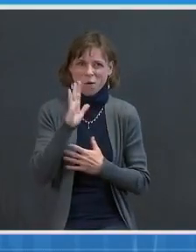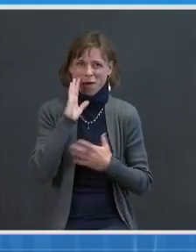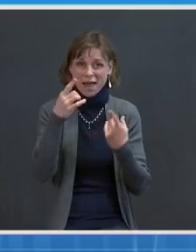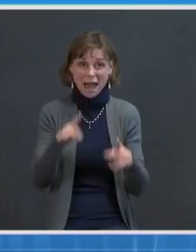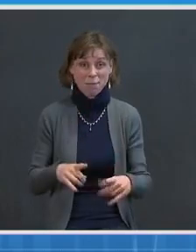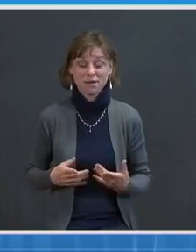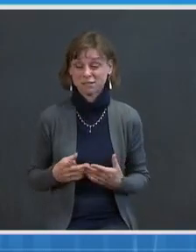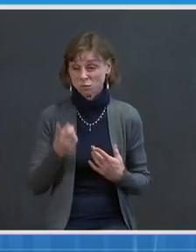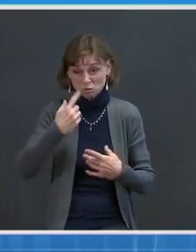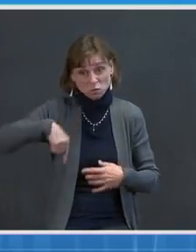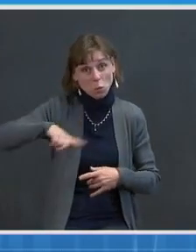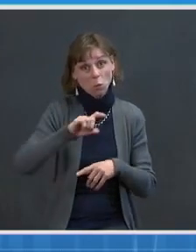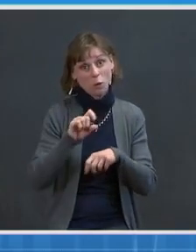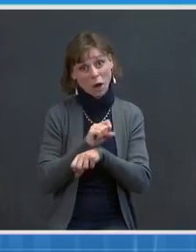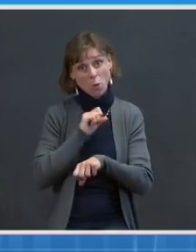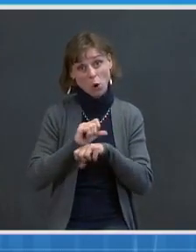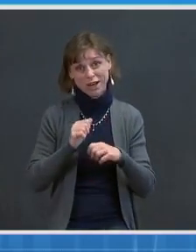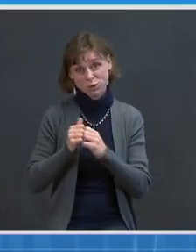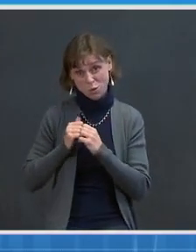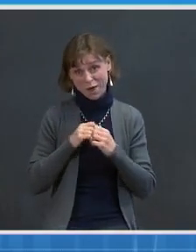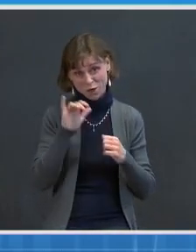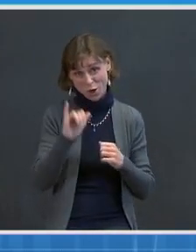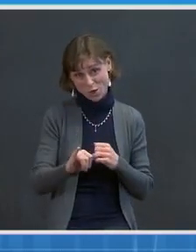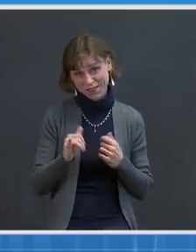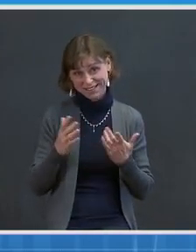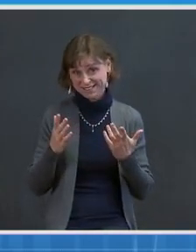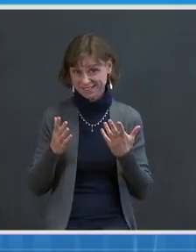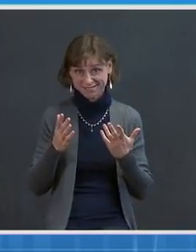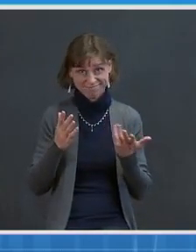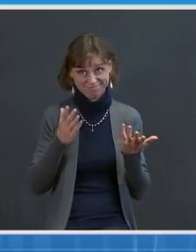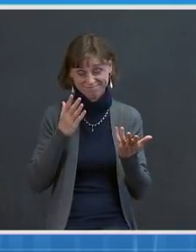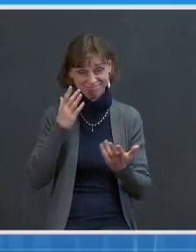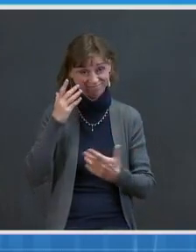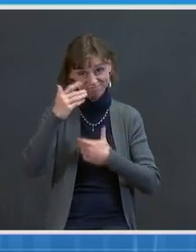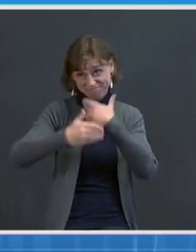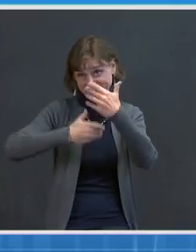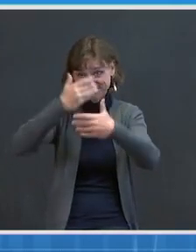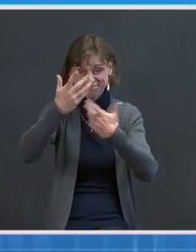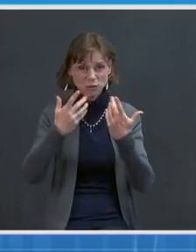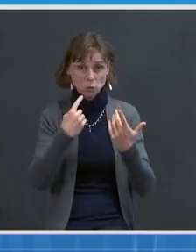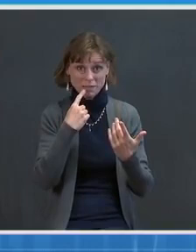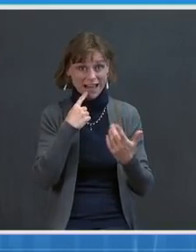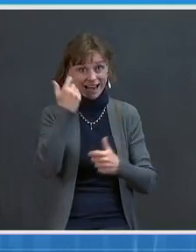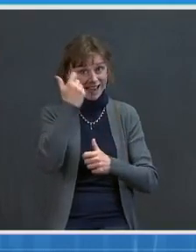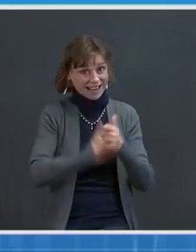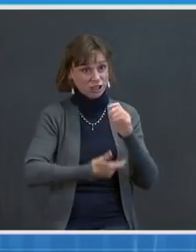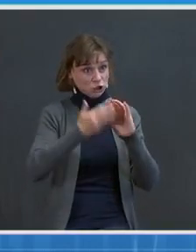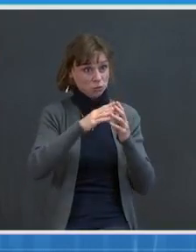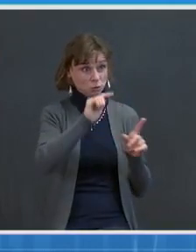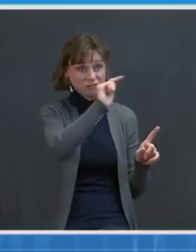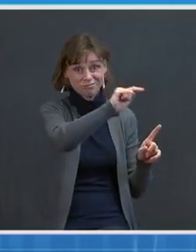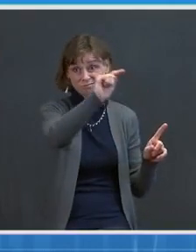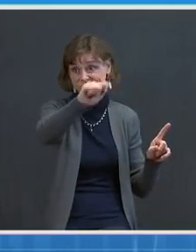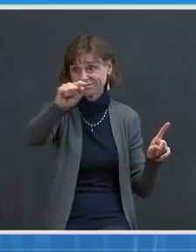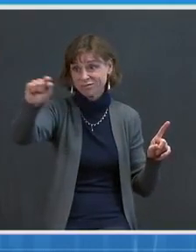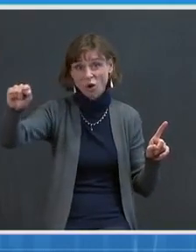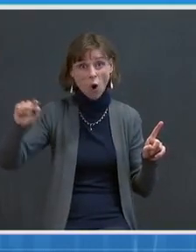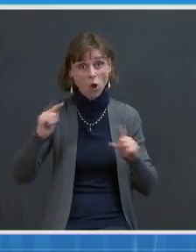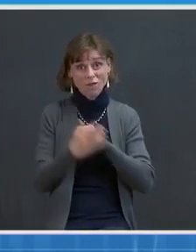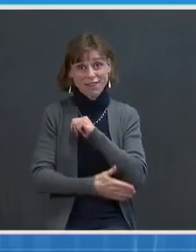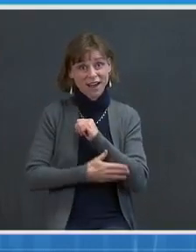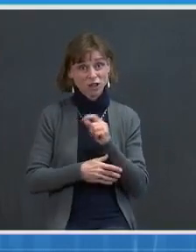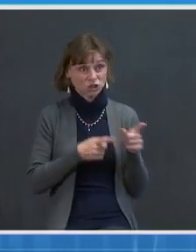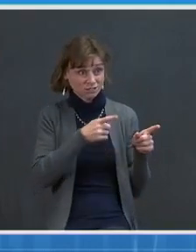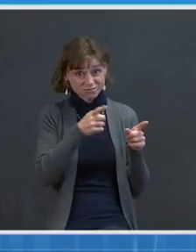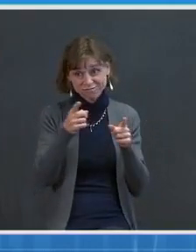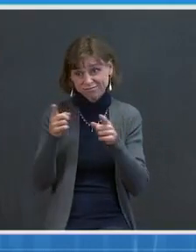on together, and as you suggested, community by community around the country, they're going to reach